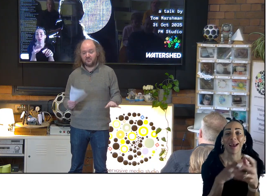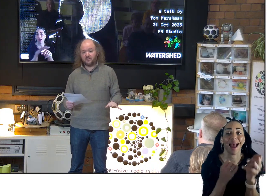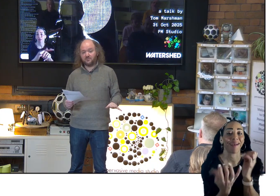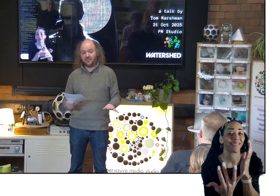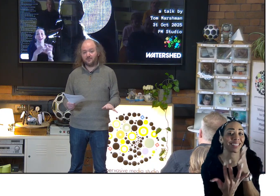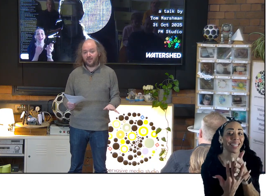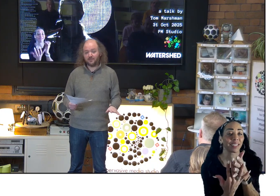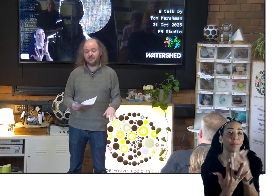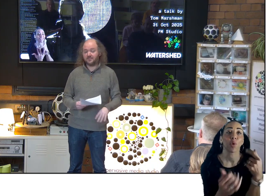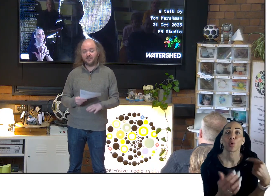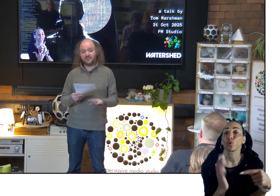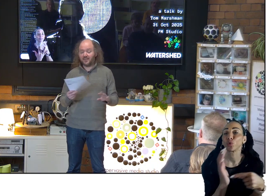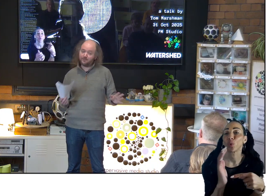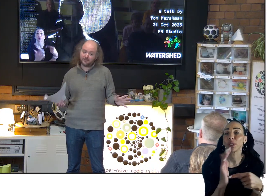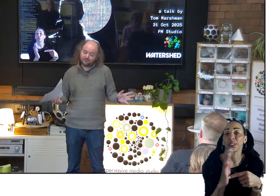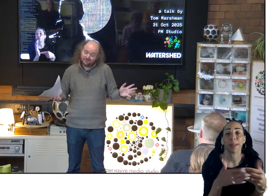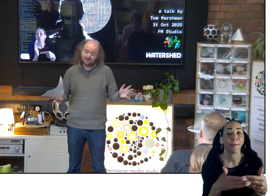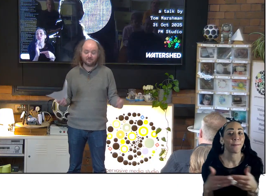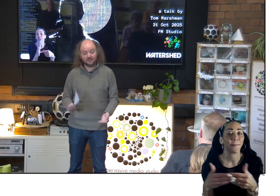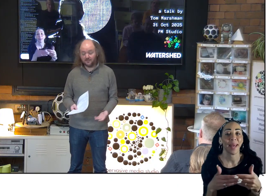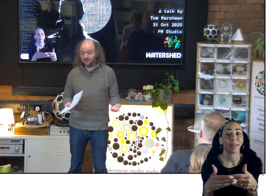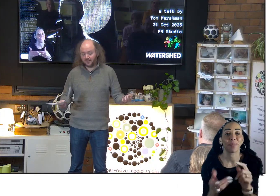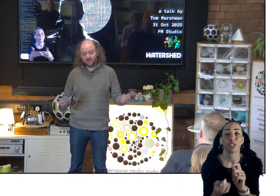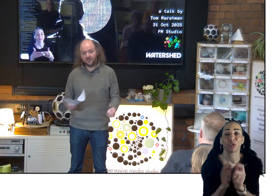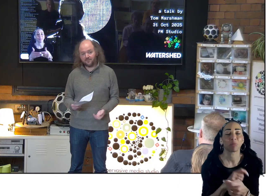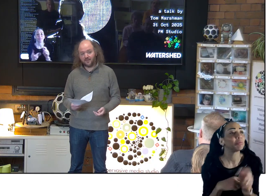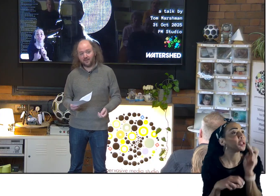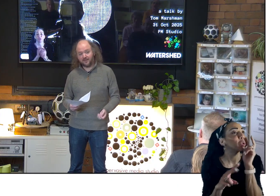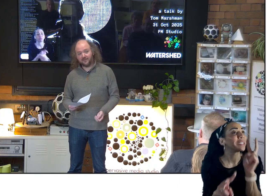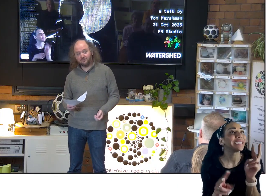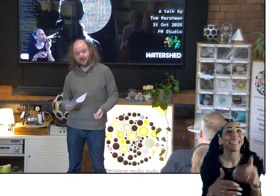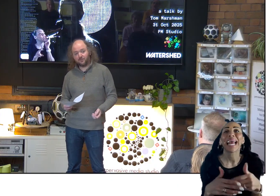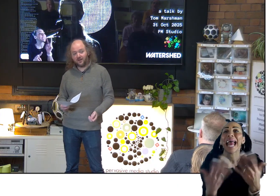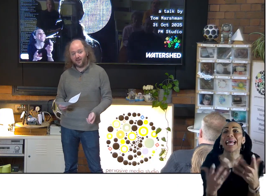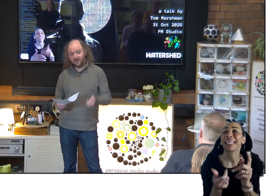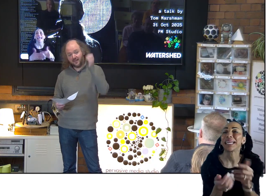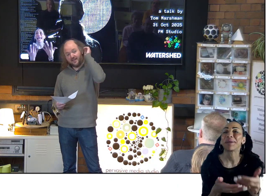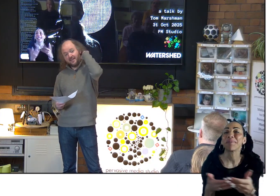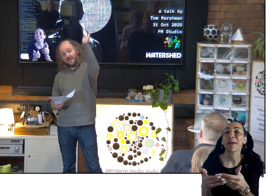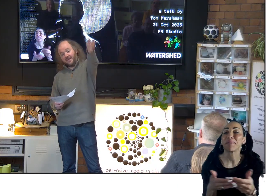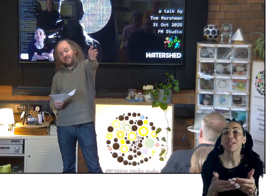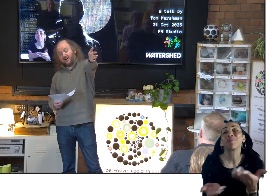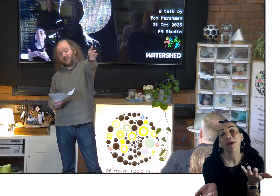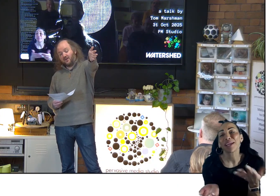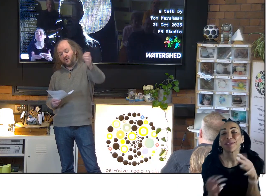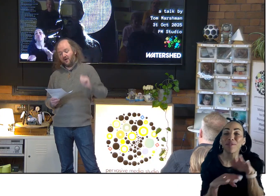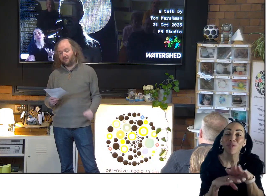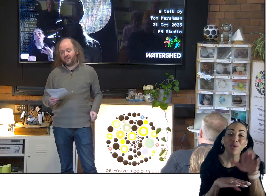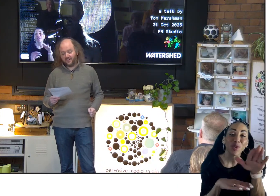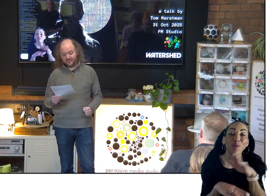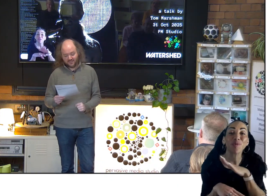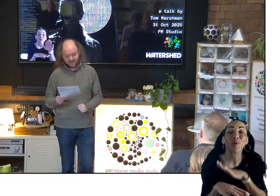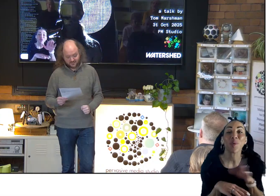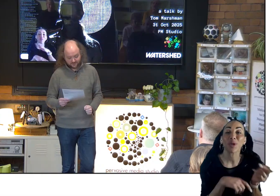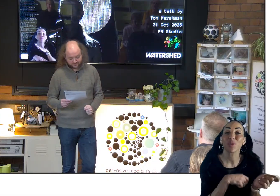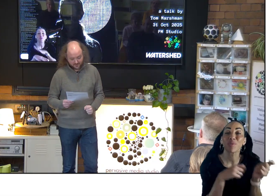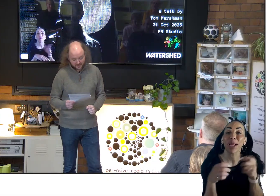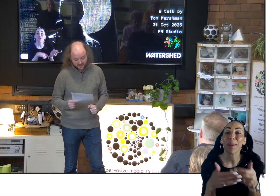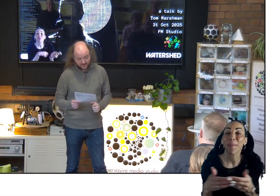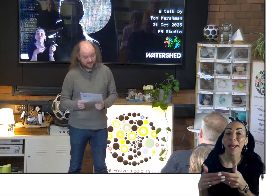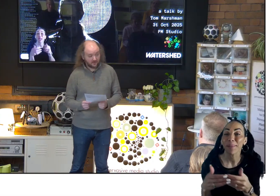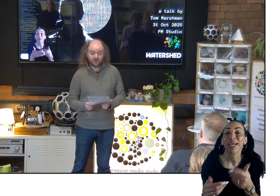change. Don't see any babies here today, but you know, if you felt like bringing one along, in the corridor over there next to the